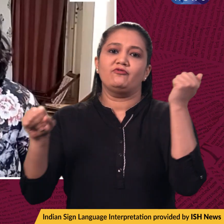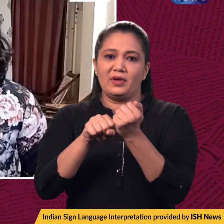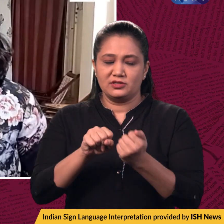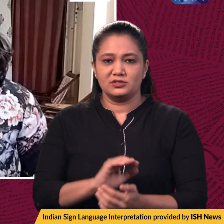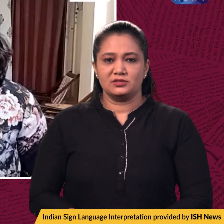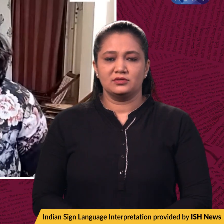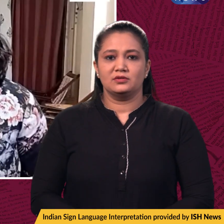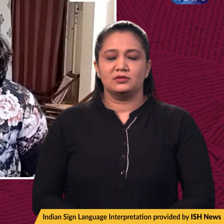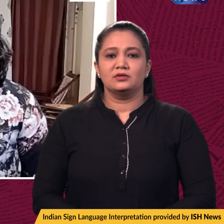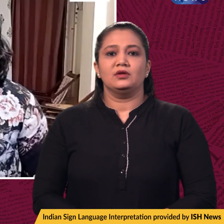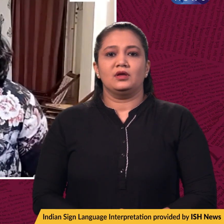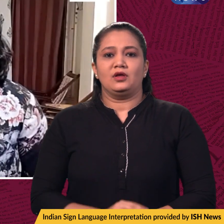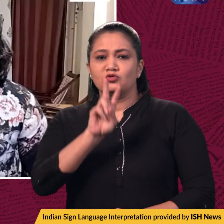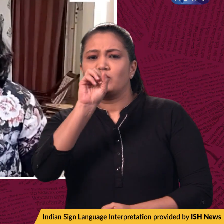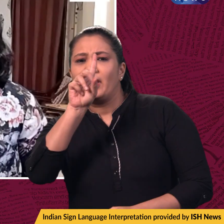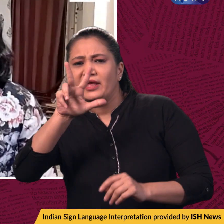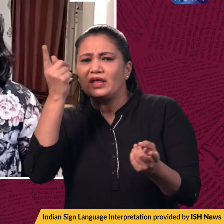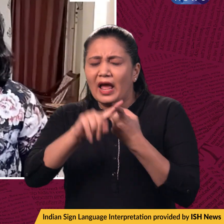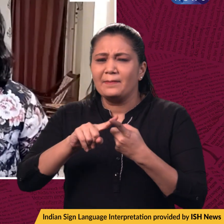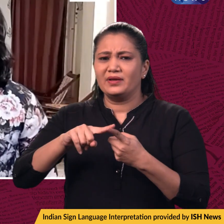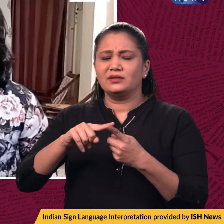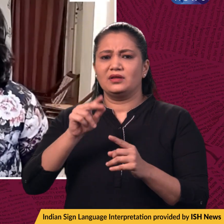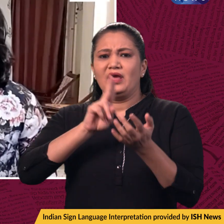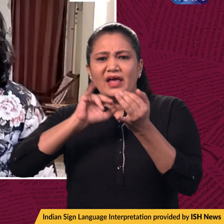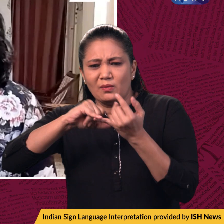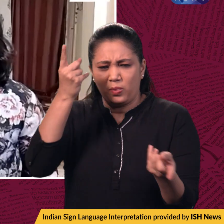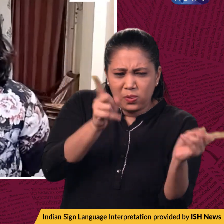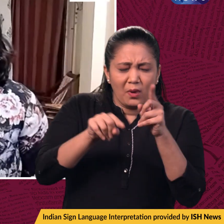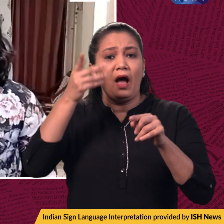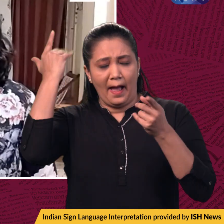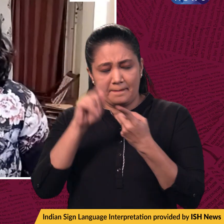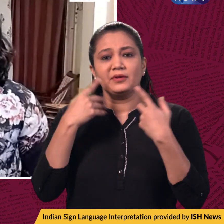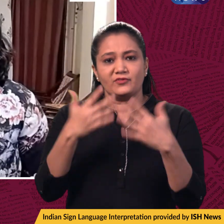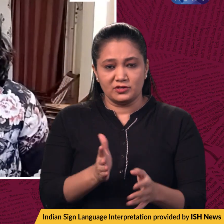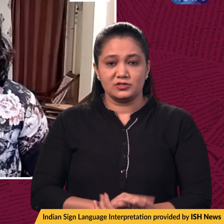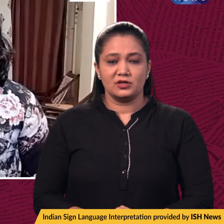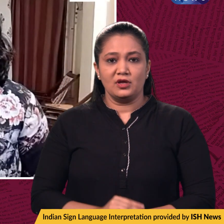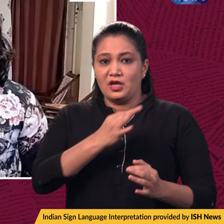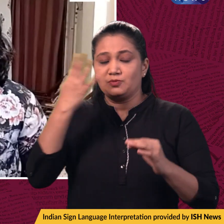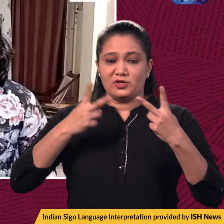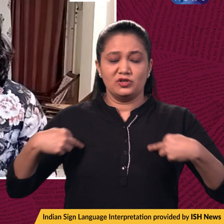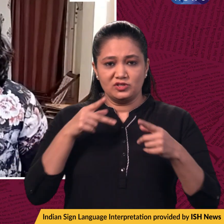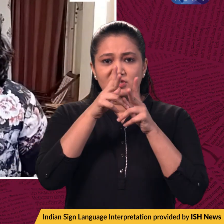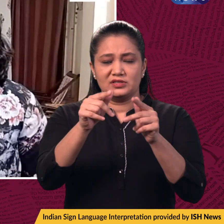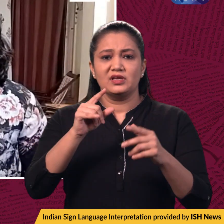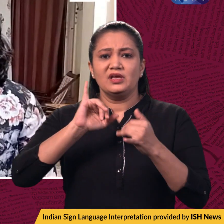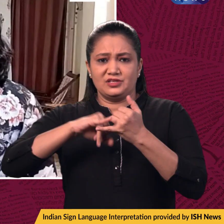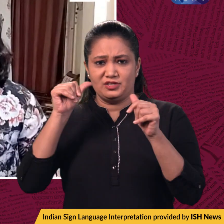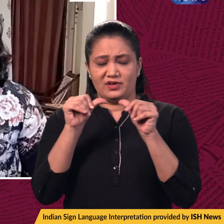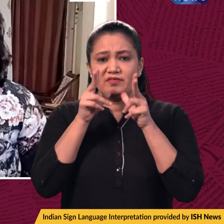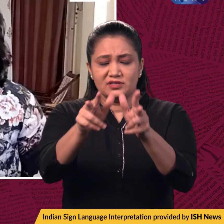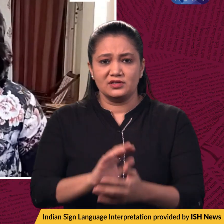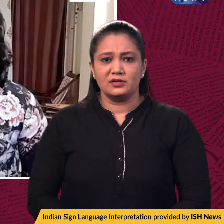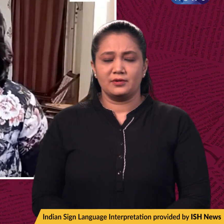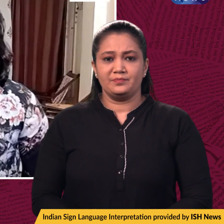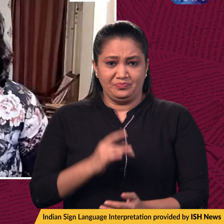of March in a 2018 case of worse manipulation. Now, Special Judge Sanjeev Agarwal has said